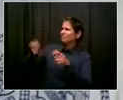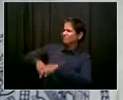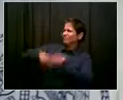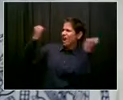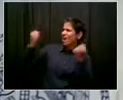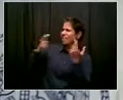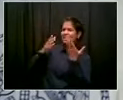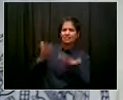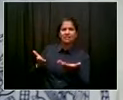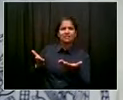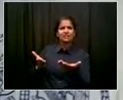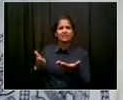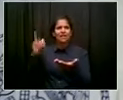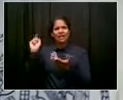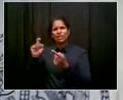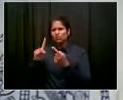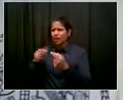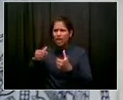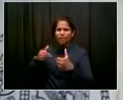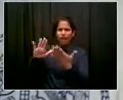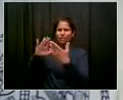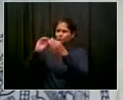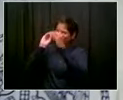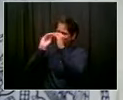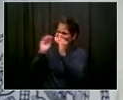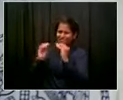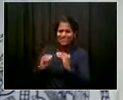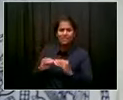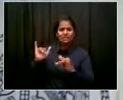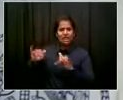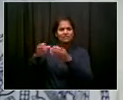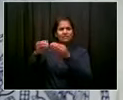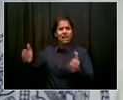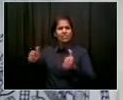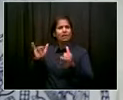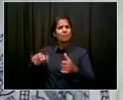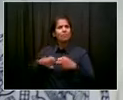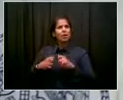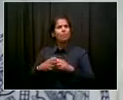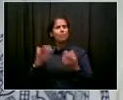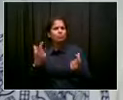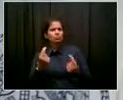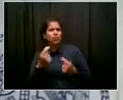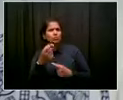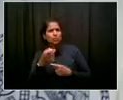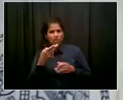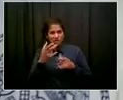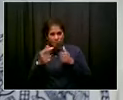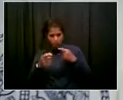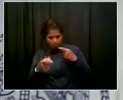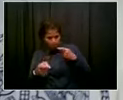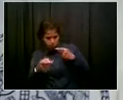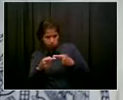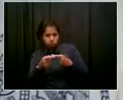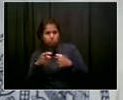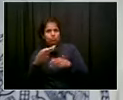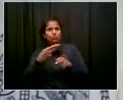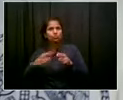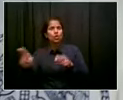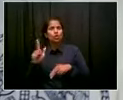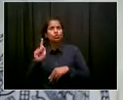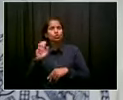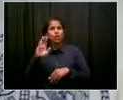the street and stopping this violence as we head into what could be a very hot and possibly violent summer